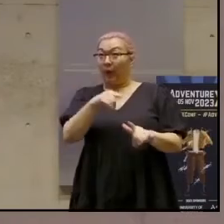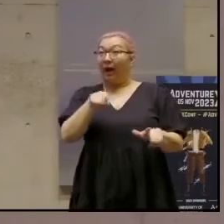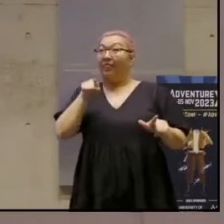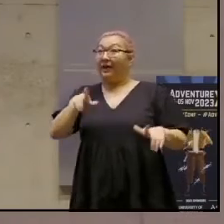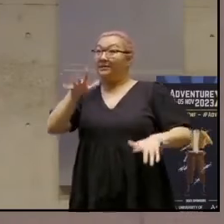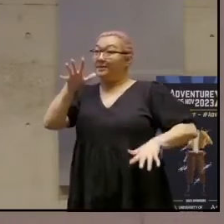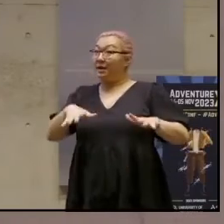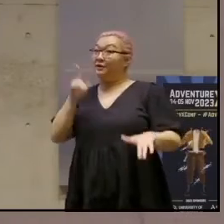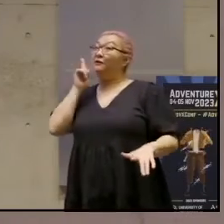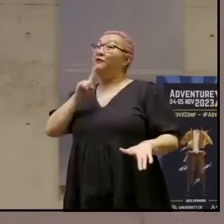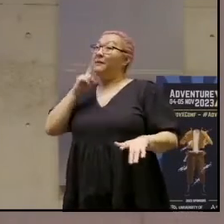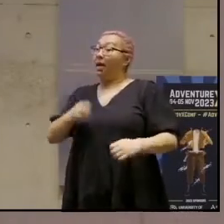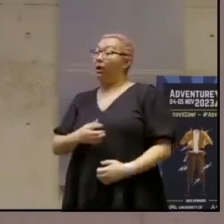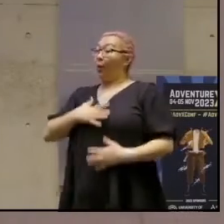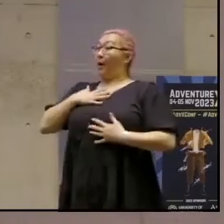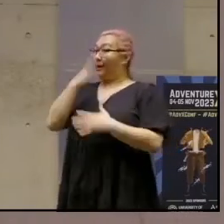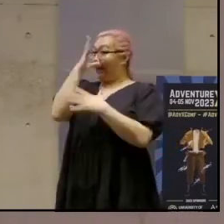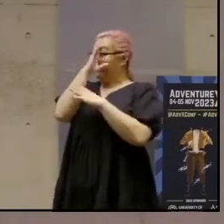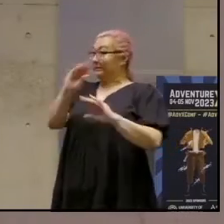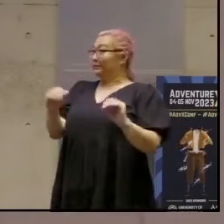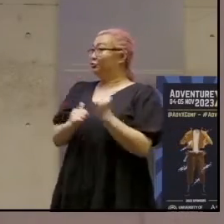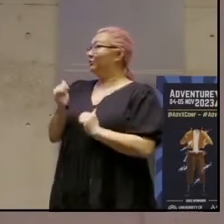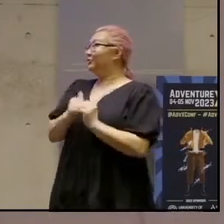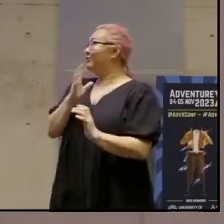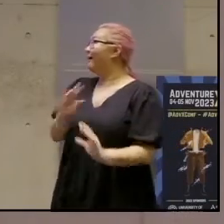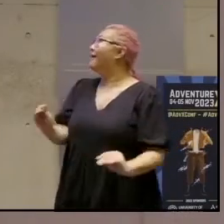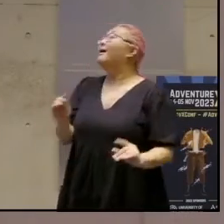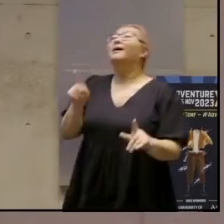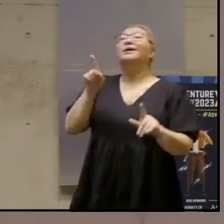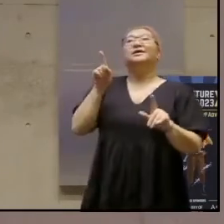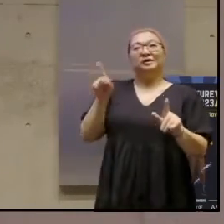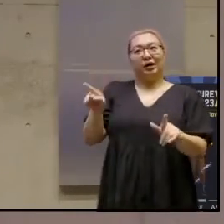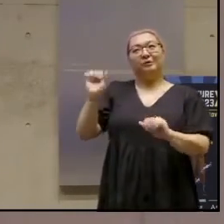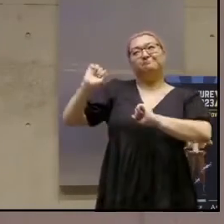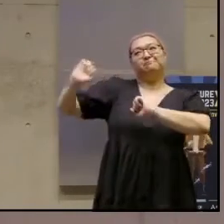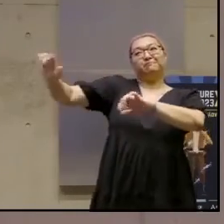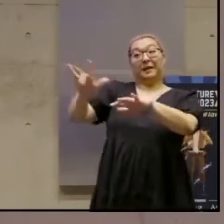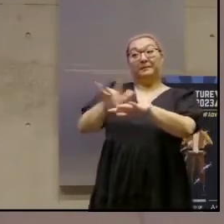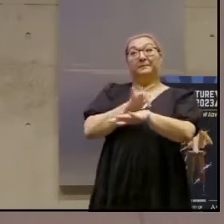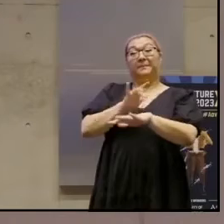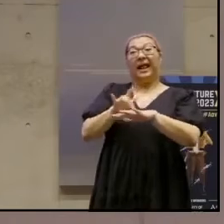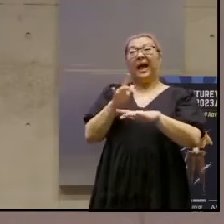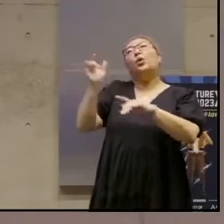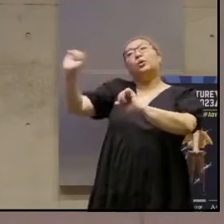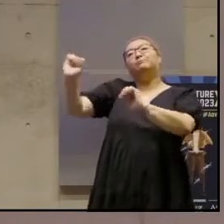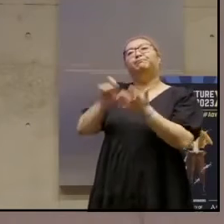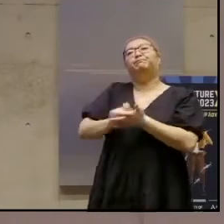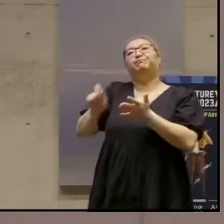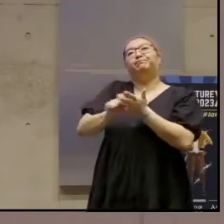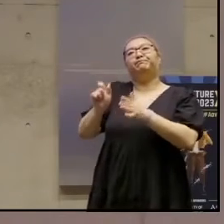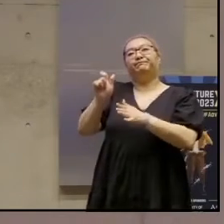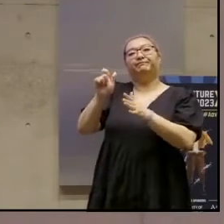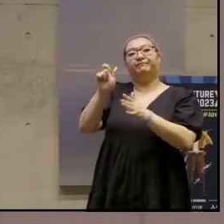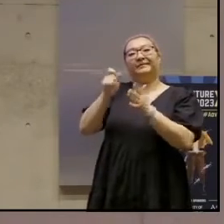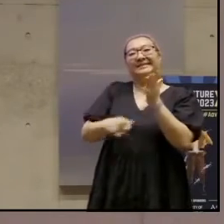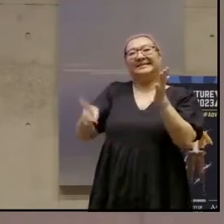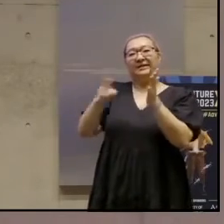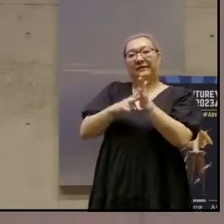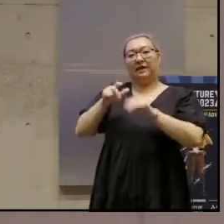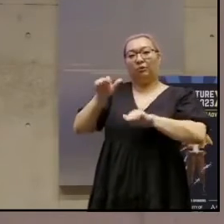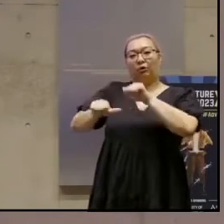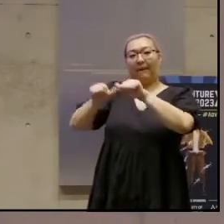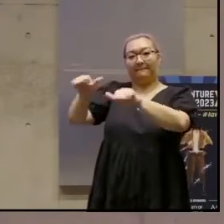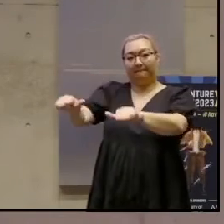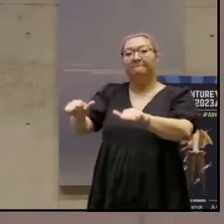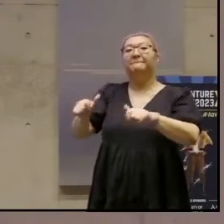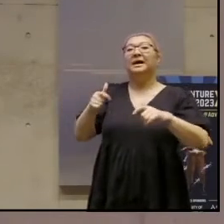sorry, sort of semi-spoilers. Season 3, there are 4 main characters in Atlanta. Season 3 of Atlanta has 10 episodes. In 4 of